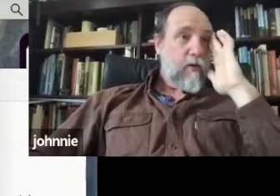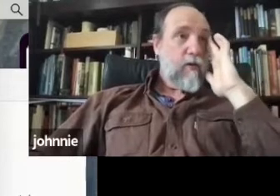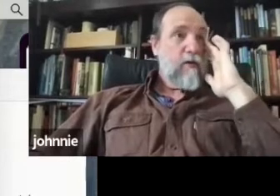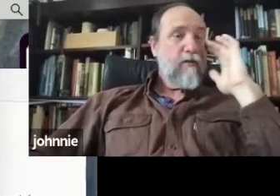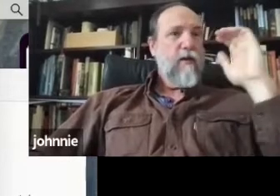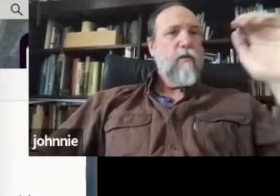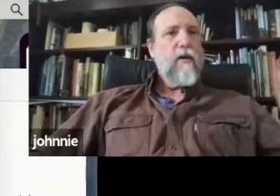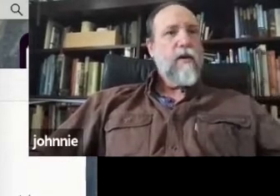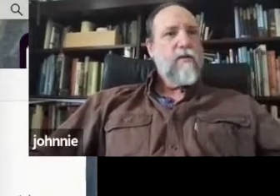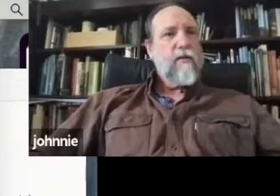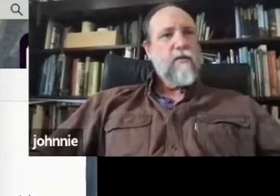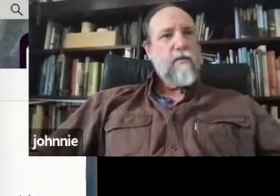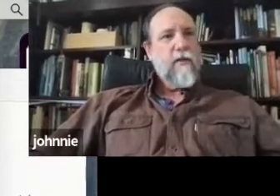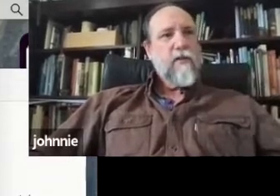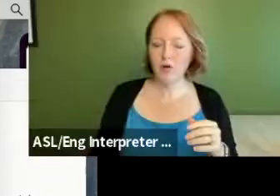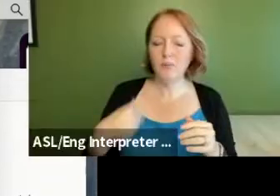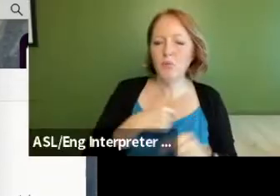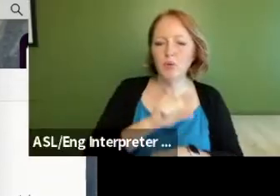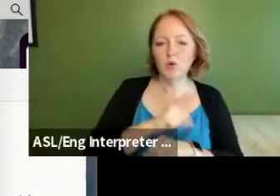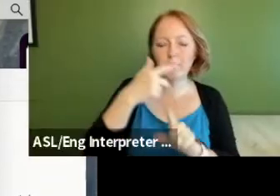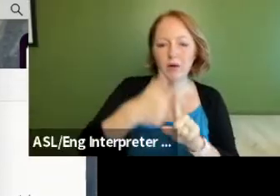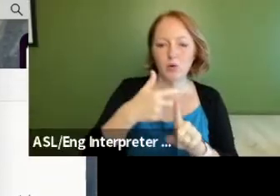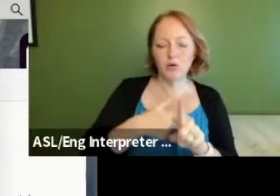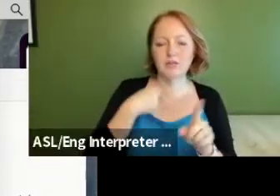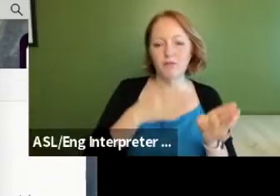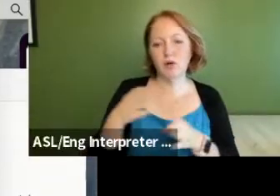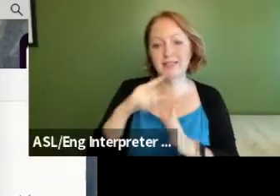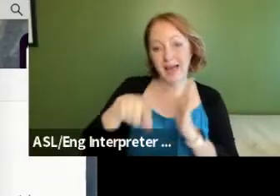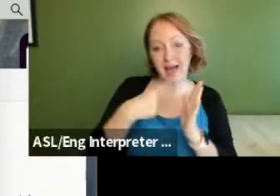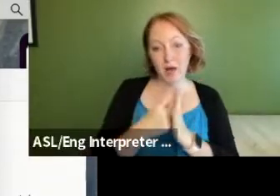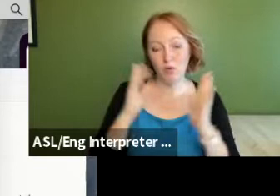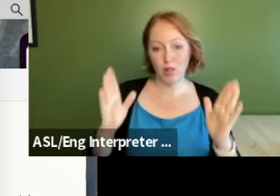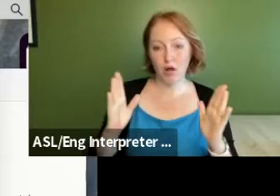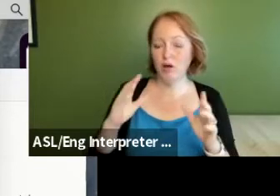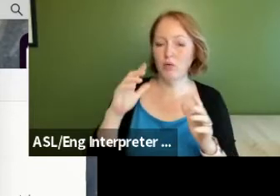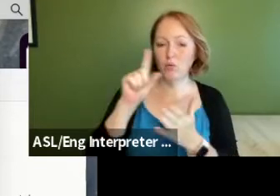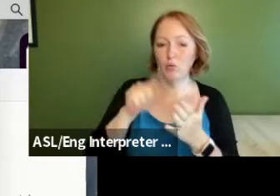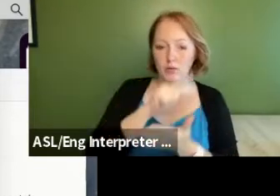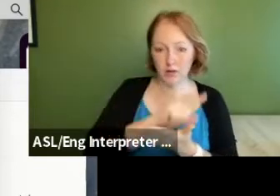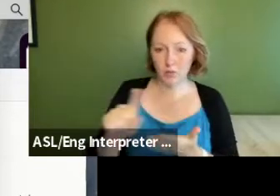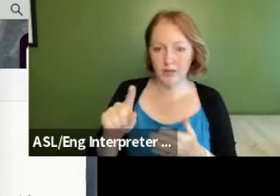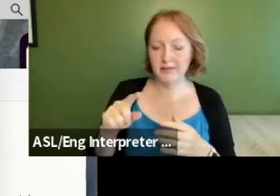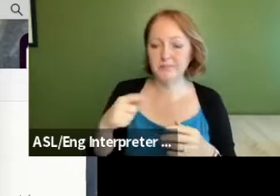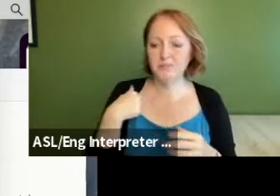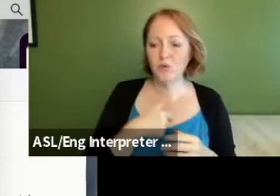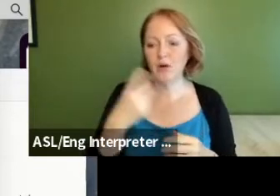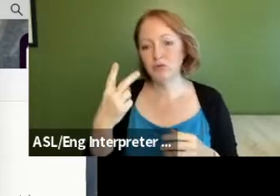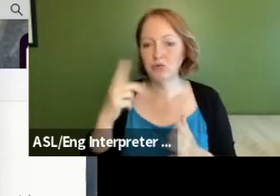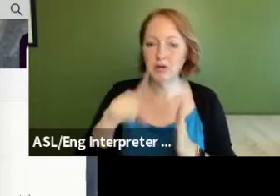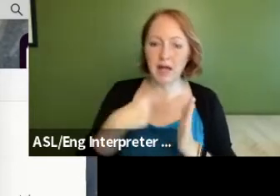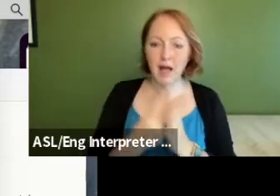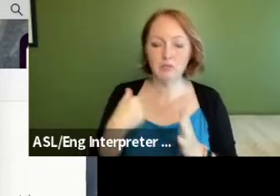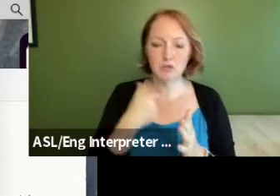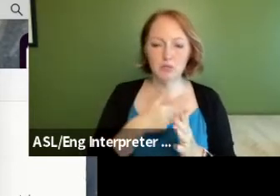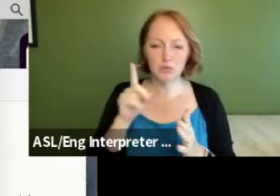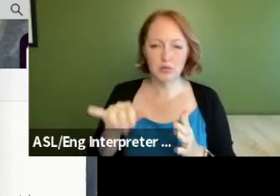by quarters and I've organized it. So essentially in the hour-long block that I have once a week, I usually have 2 or 3 hours that I do